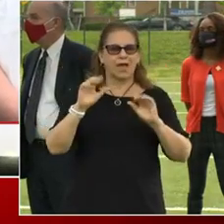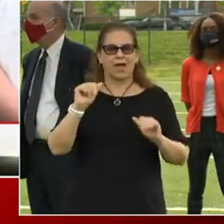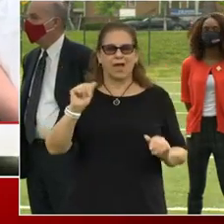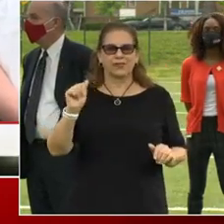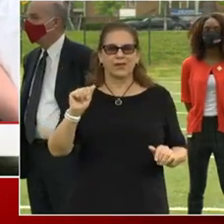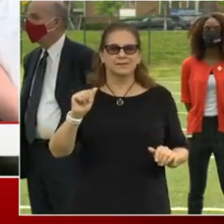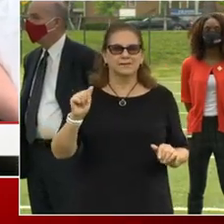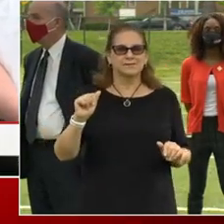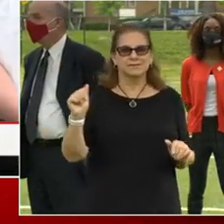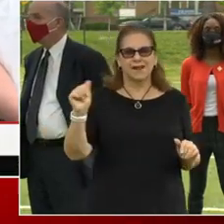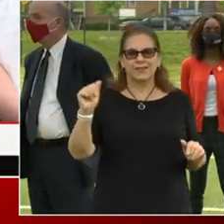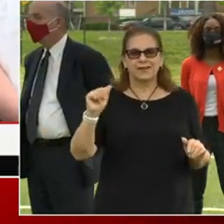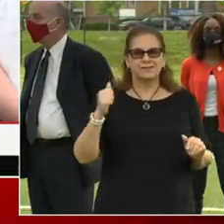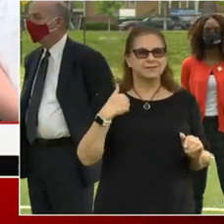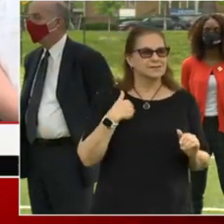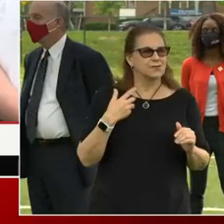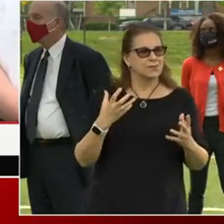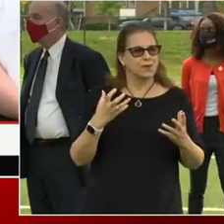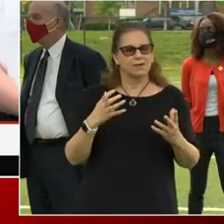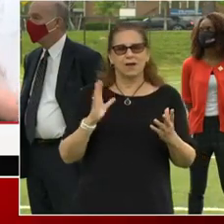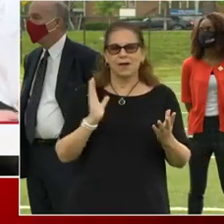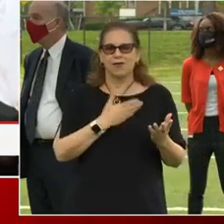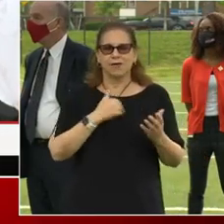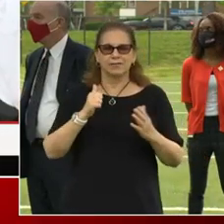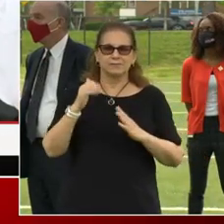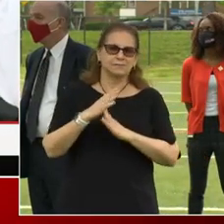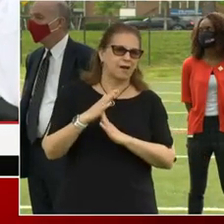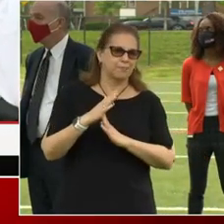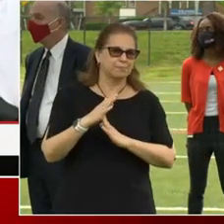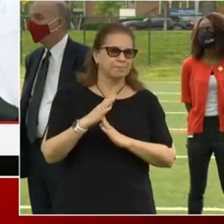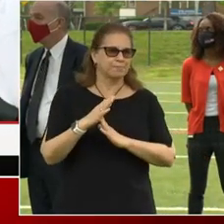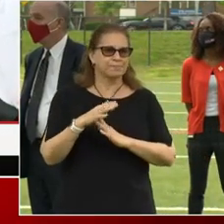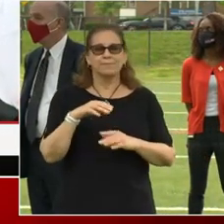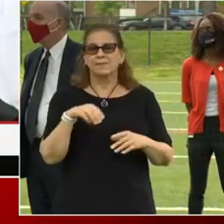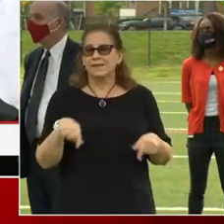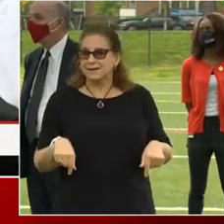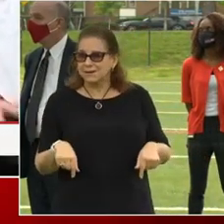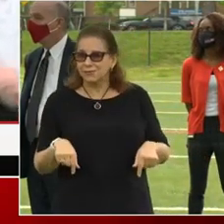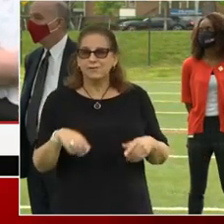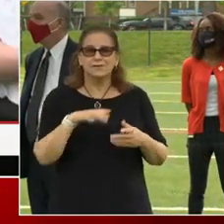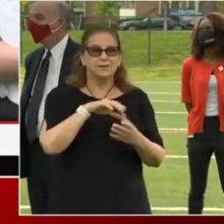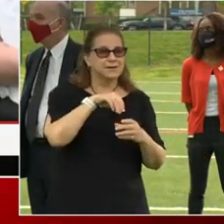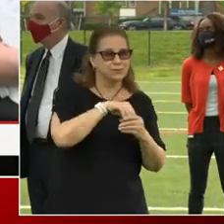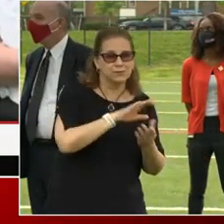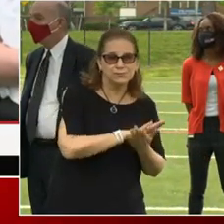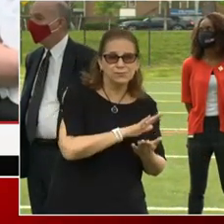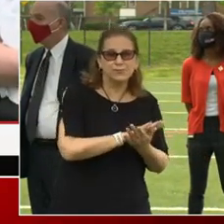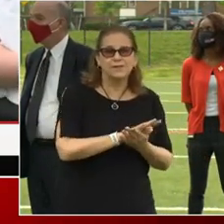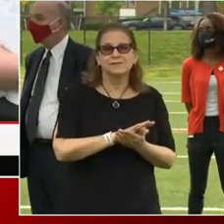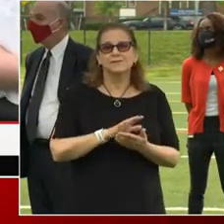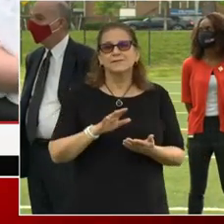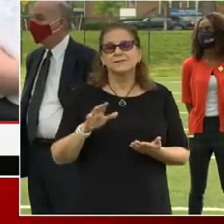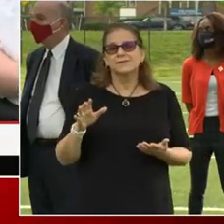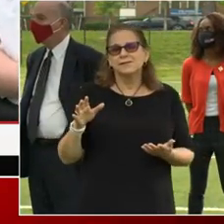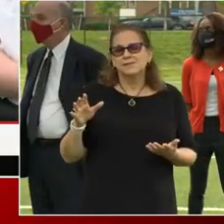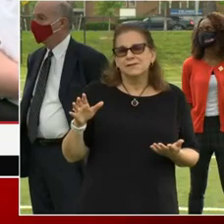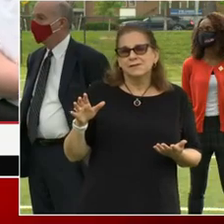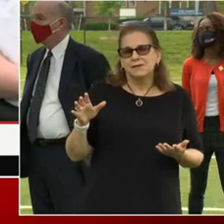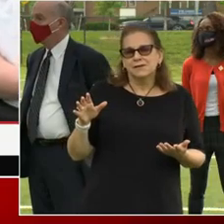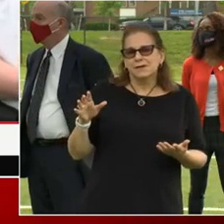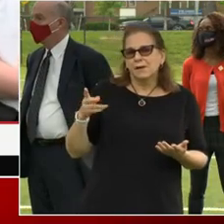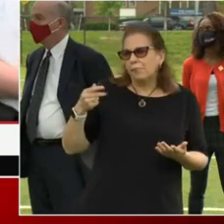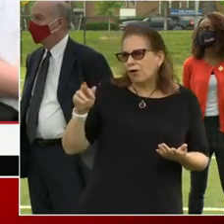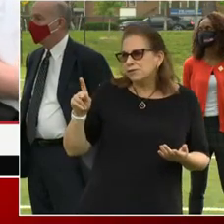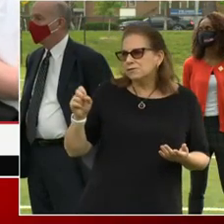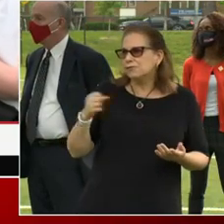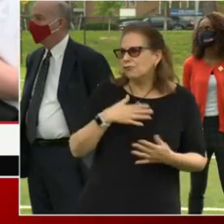how to keep our athletes here, whether it's our schools, public schools, charter schools, parks and rec, travel leagues, make